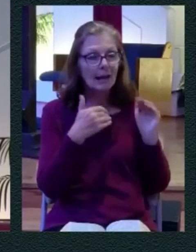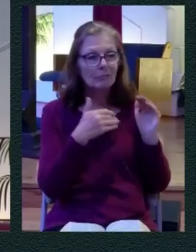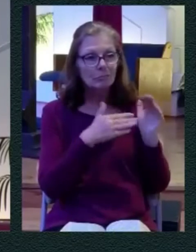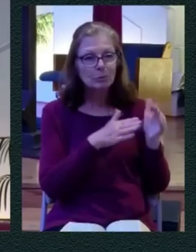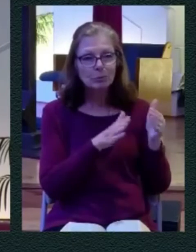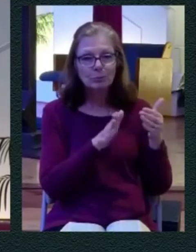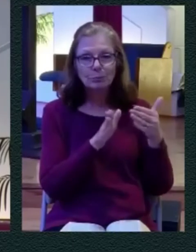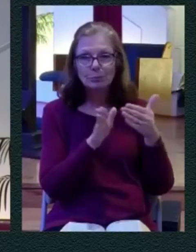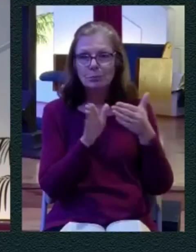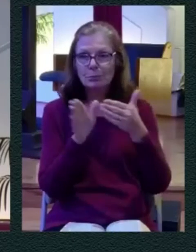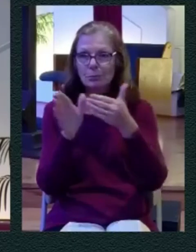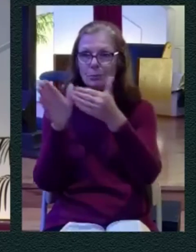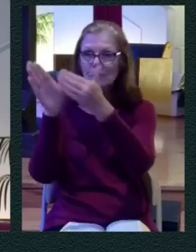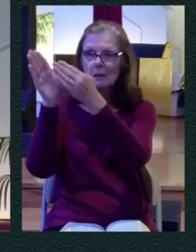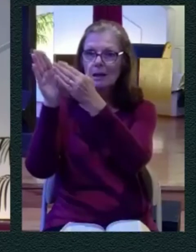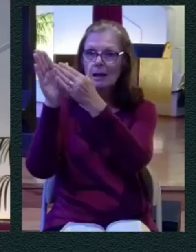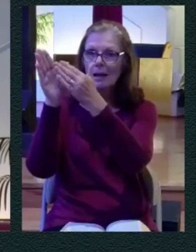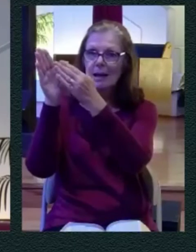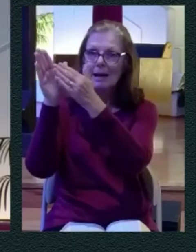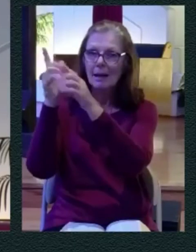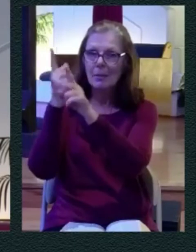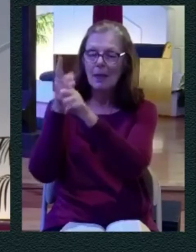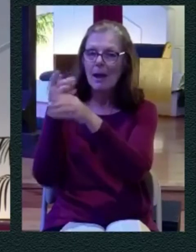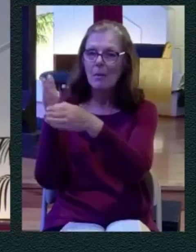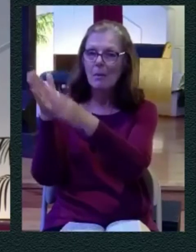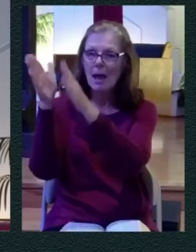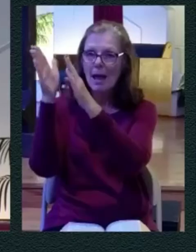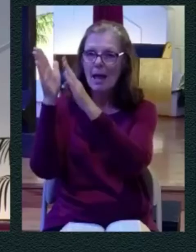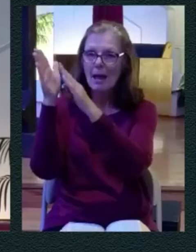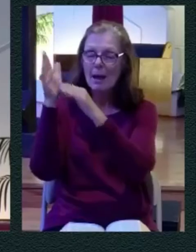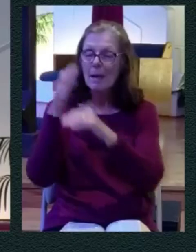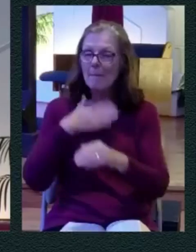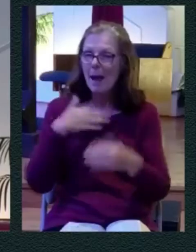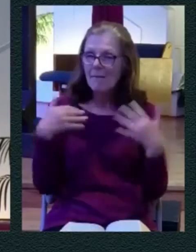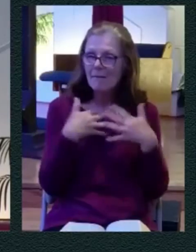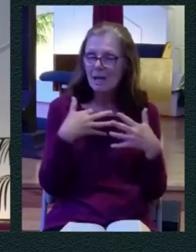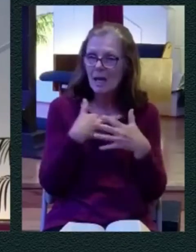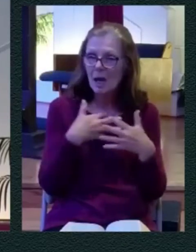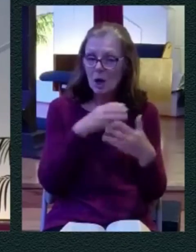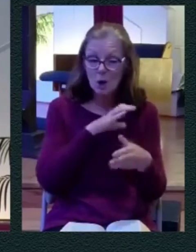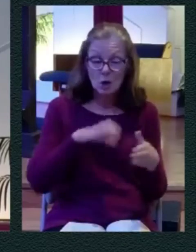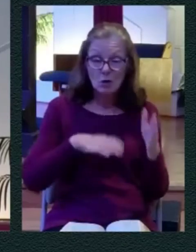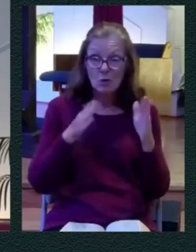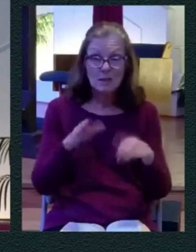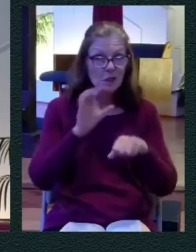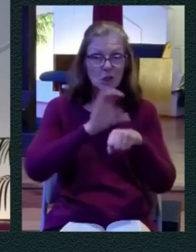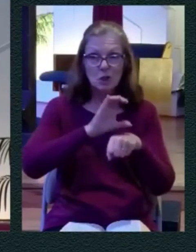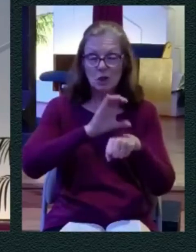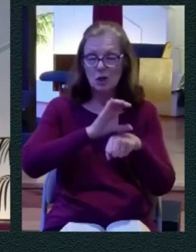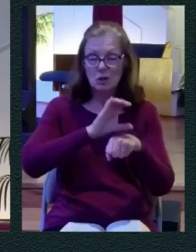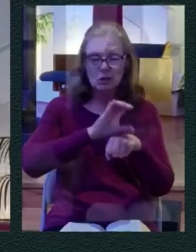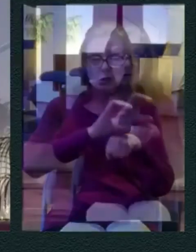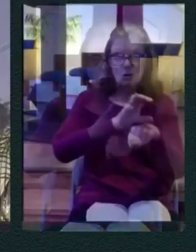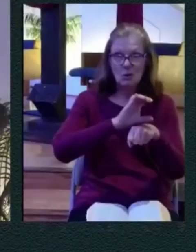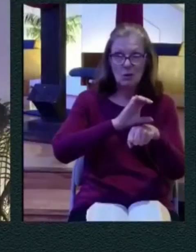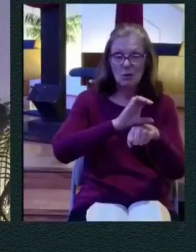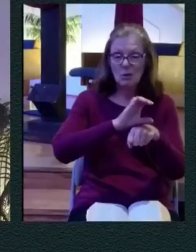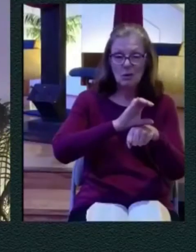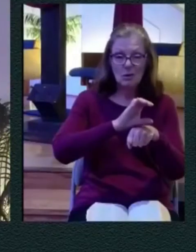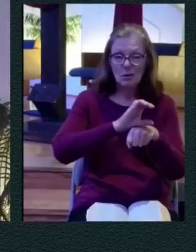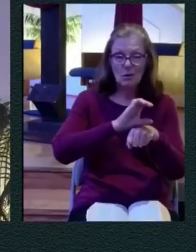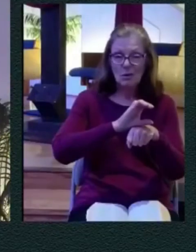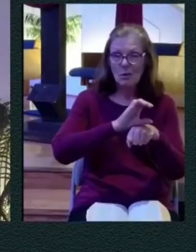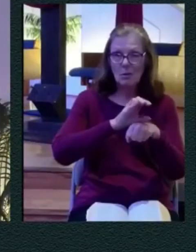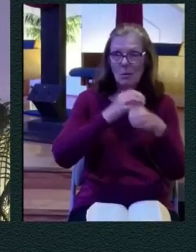The age in which we live knows nothing of this. And my fear is that the Christian church is moving in a direction where we no longer know anything of